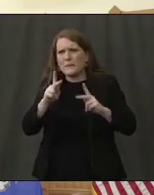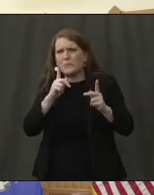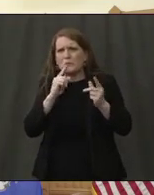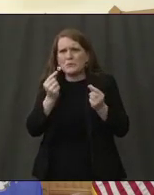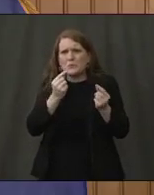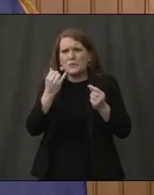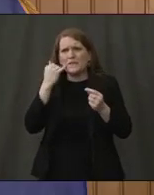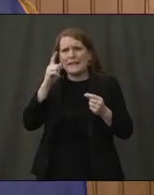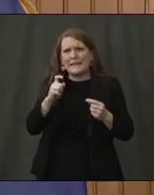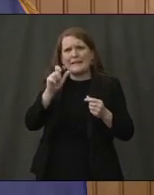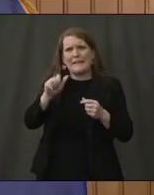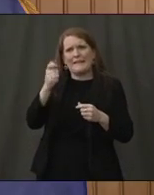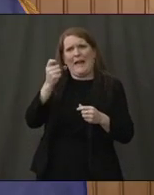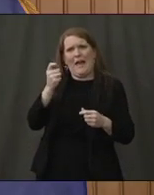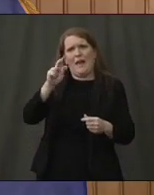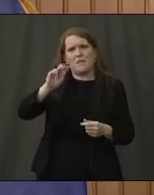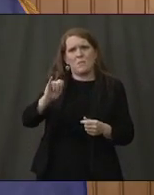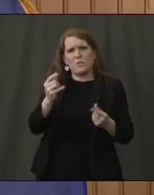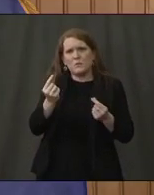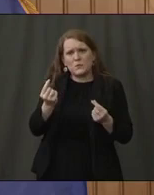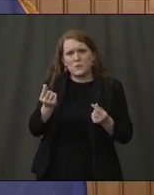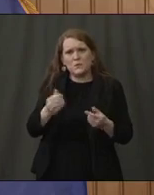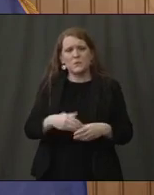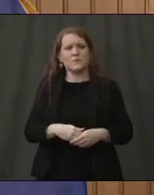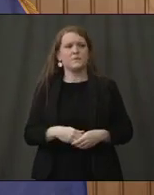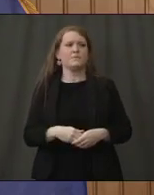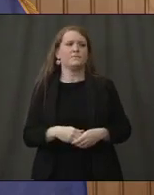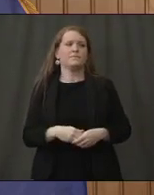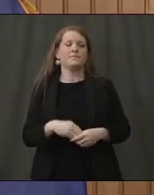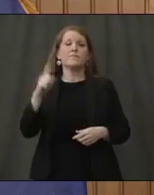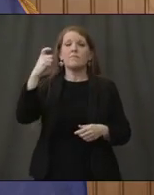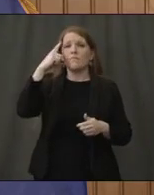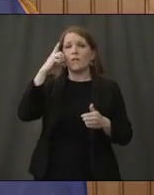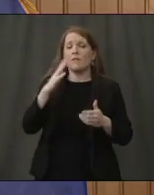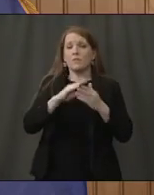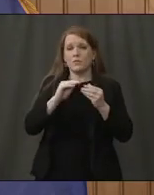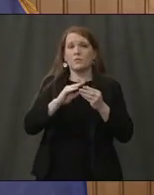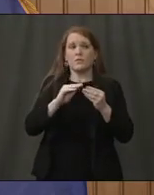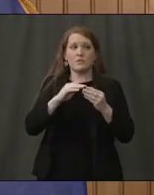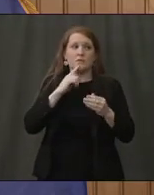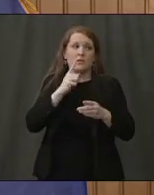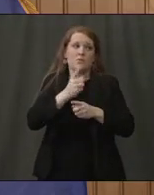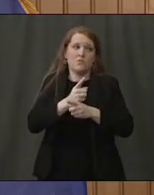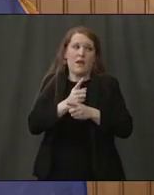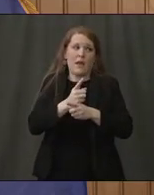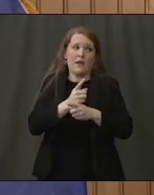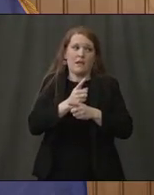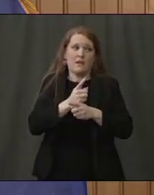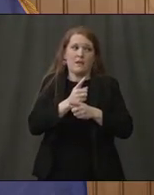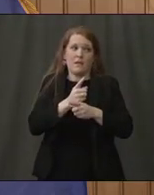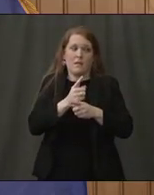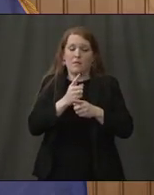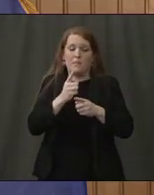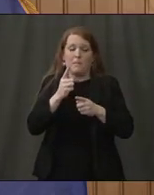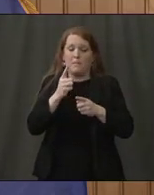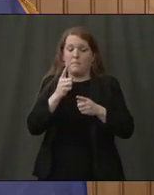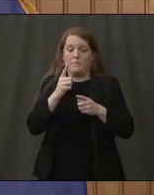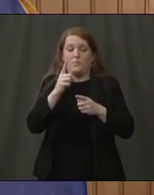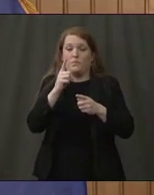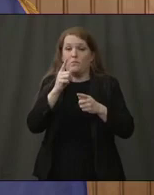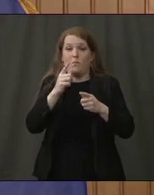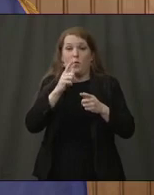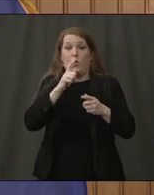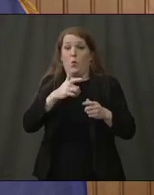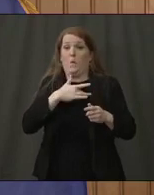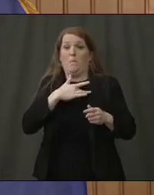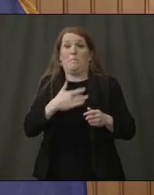Yeah, the guidance is the number of applications for unemployment compensation went up about 20 times compared to